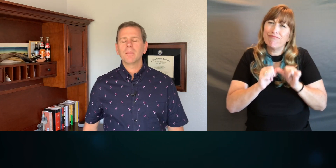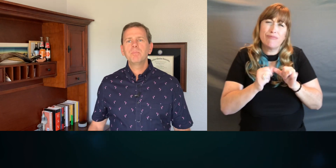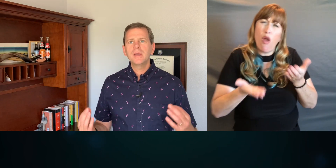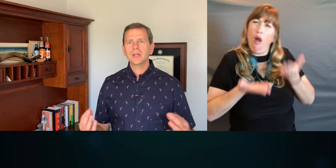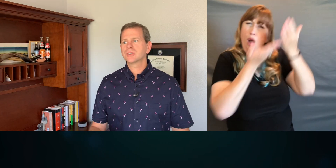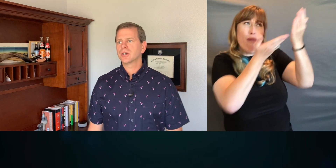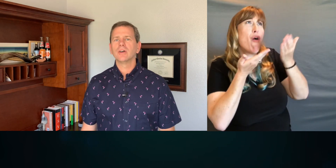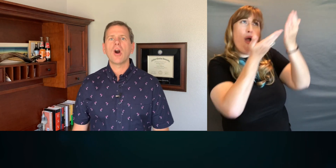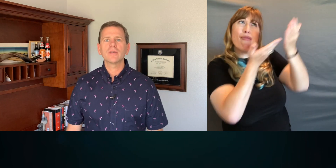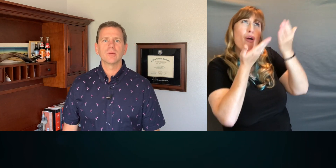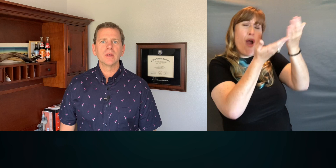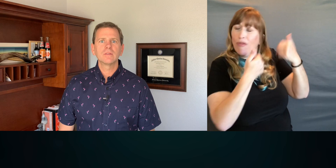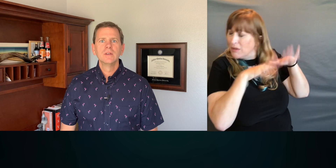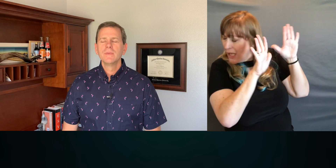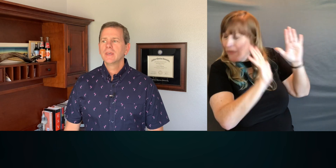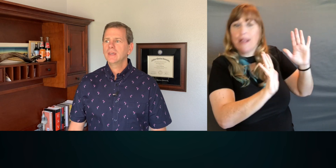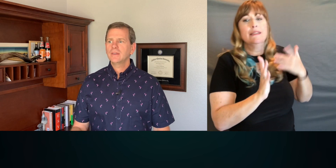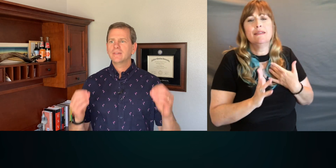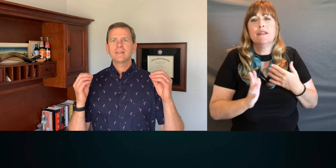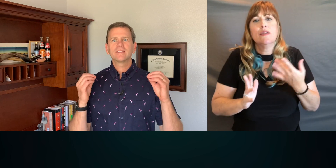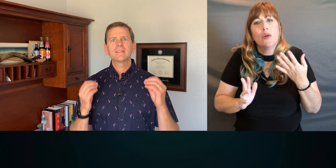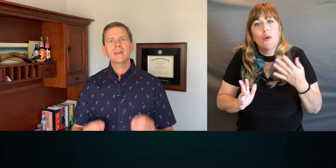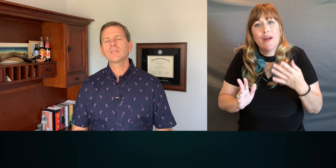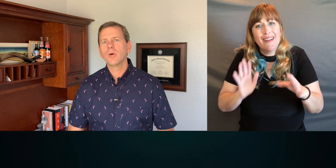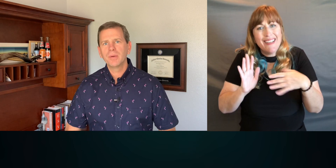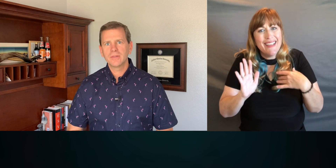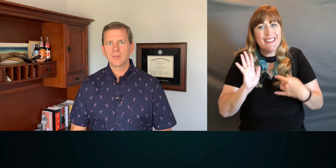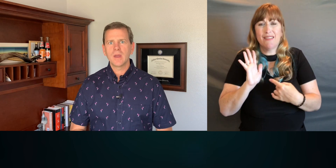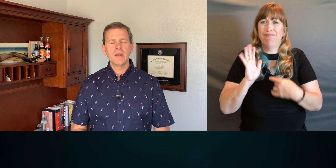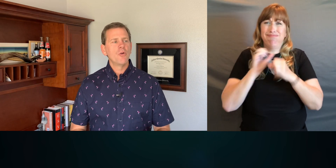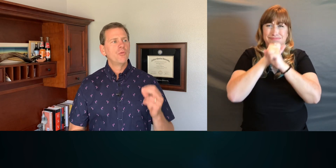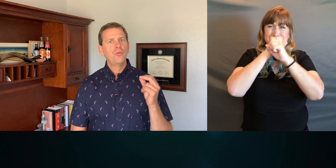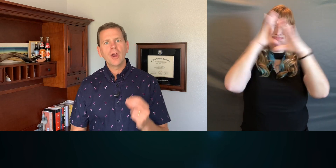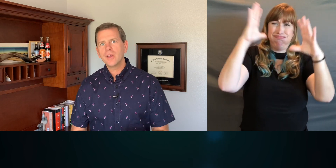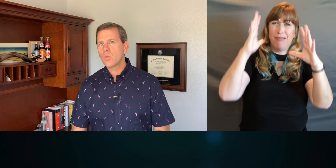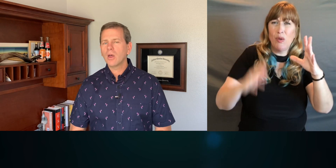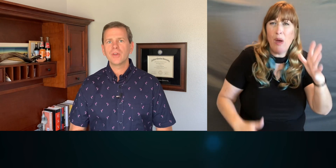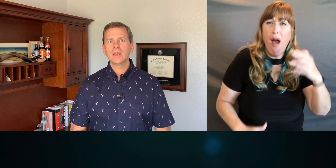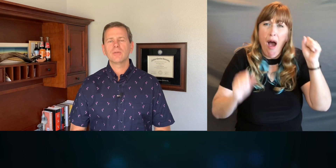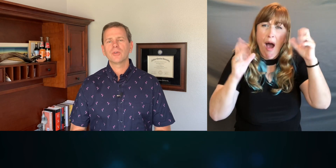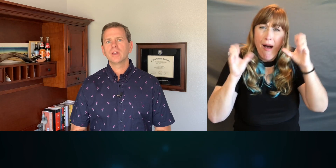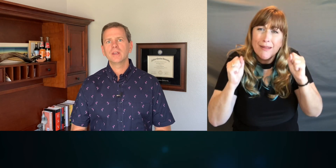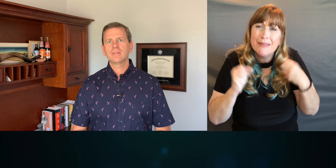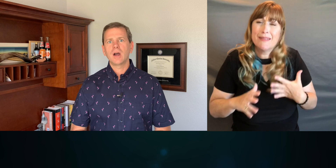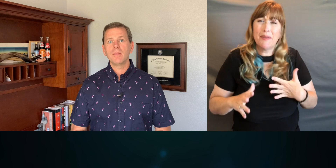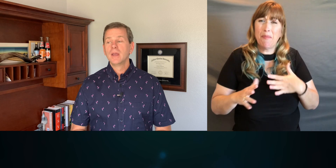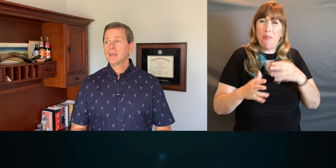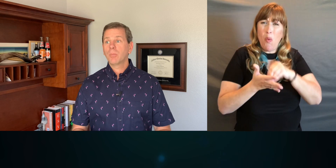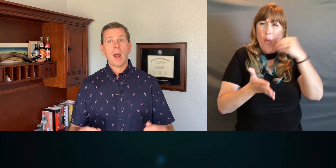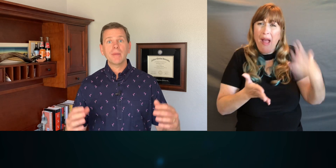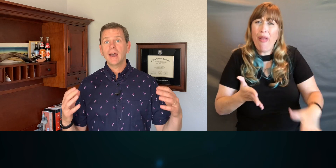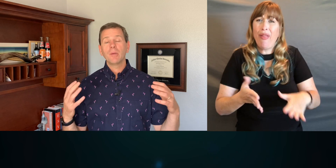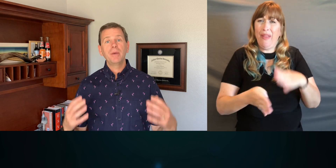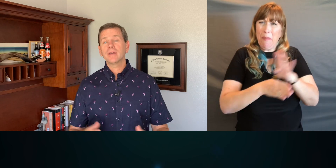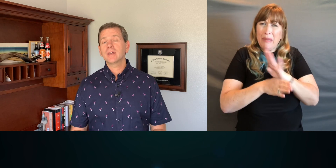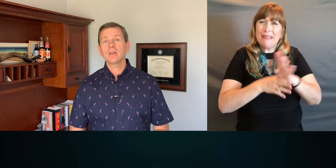like the picture of awesomeness. He is a successful businessman, very wealthy for in his time. You know,